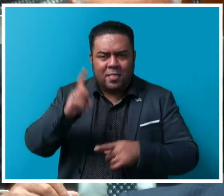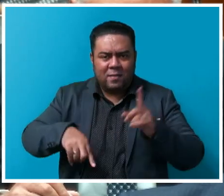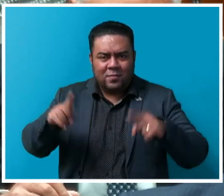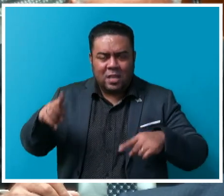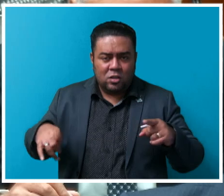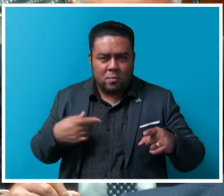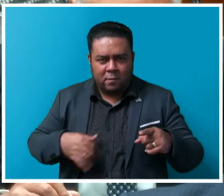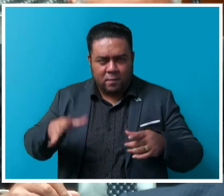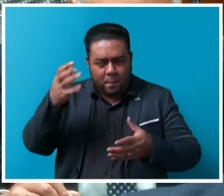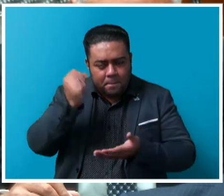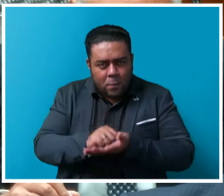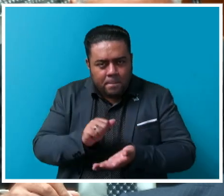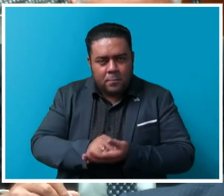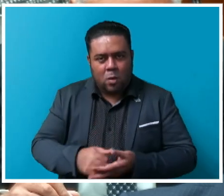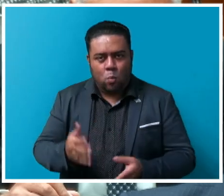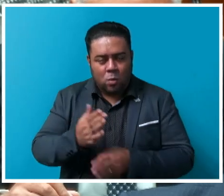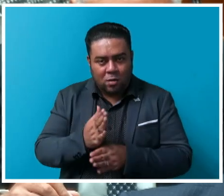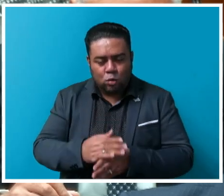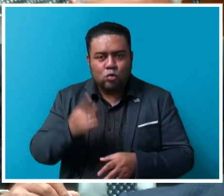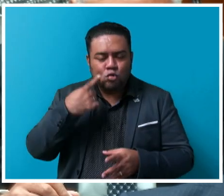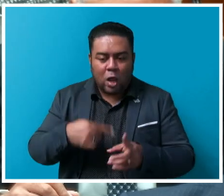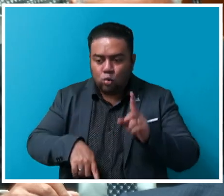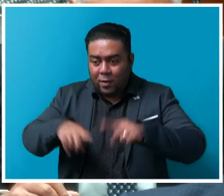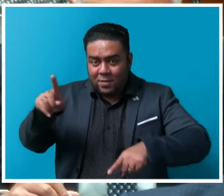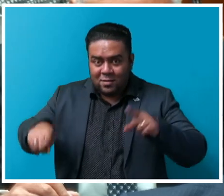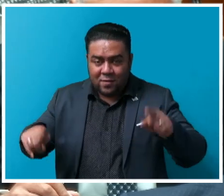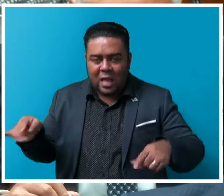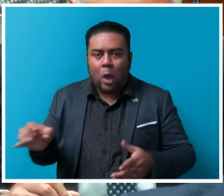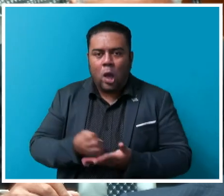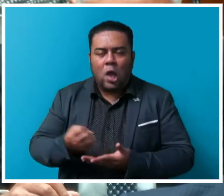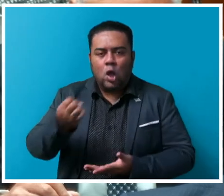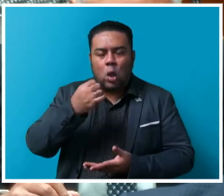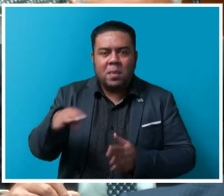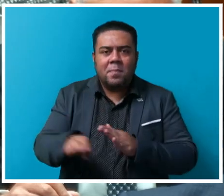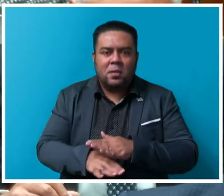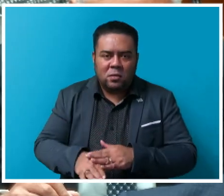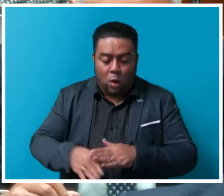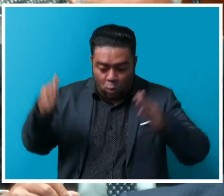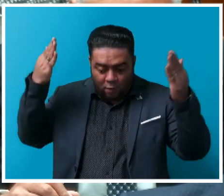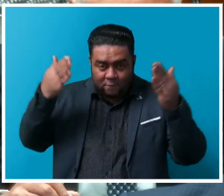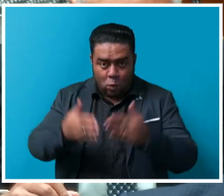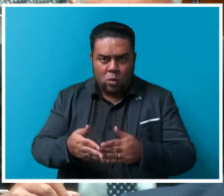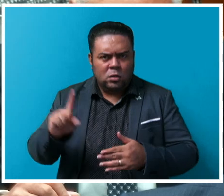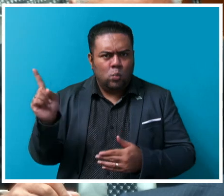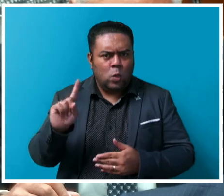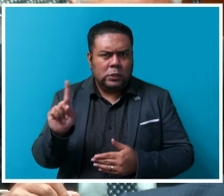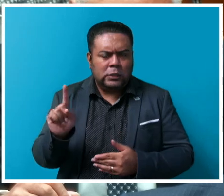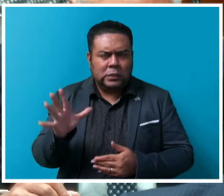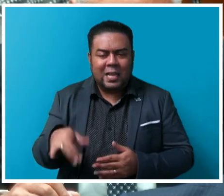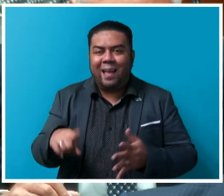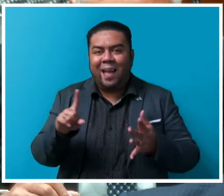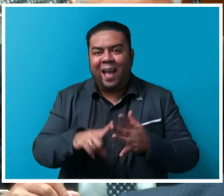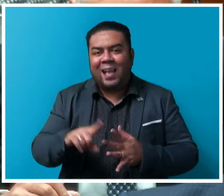genuine concerted efforts to diversify our economic base. Our focus has been on the ICT